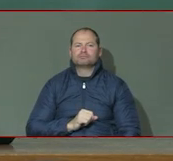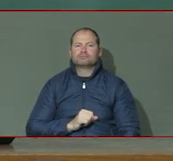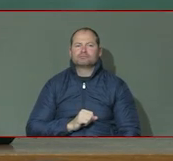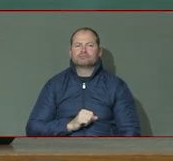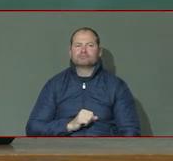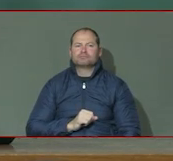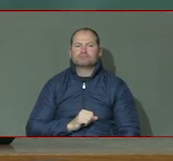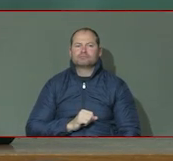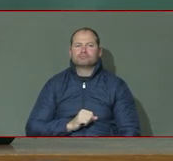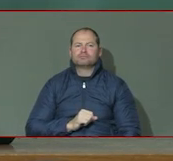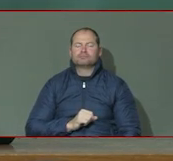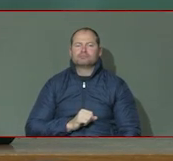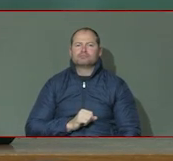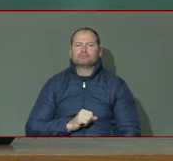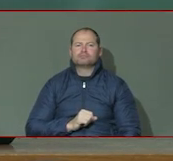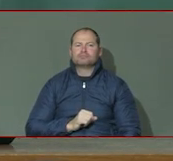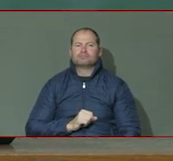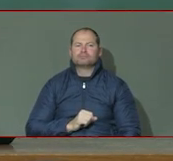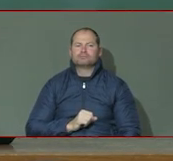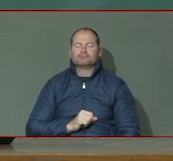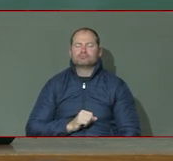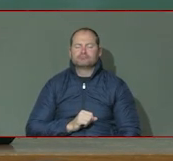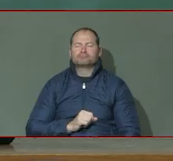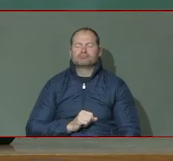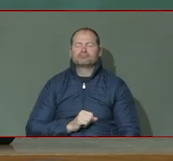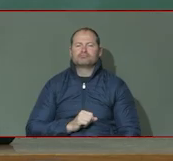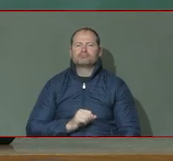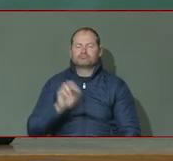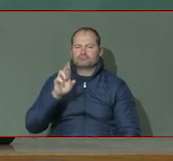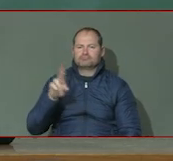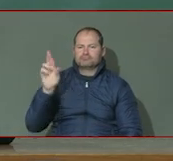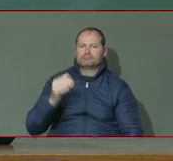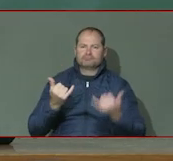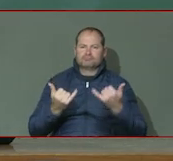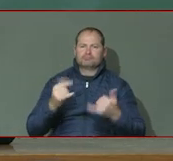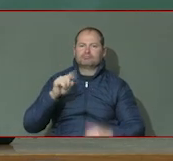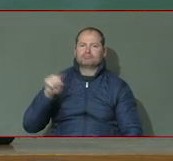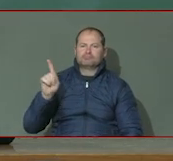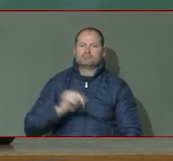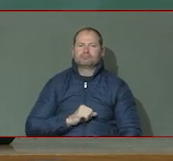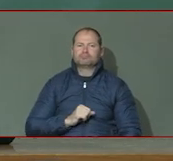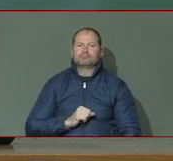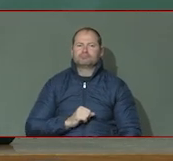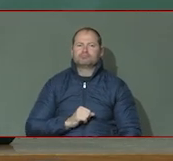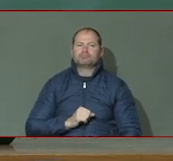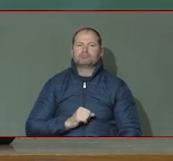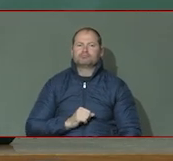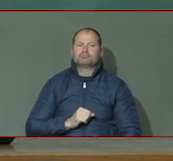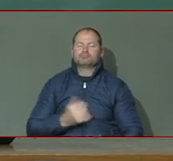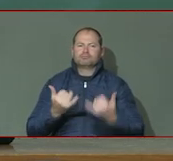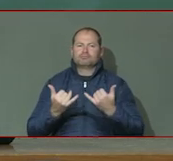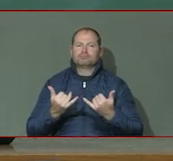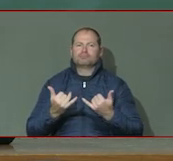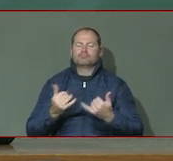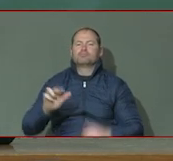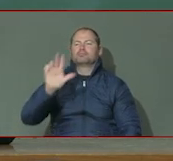So 520 on the 650, and that gives us 80%.